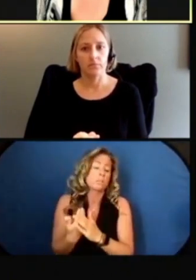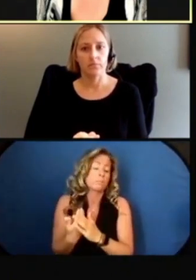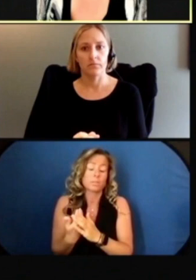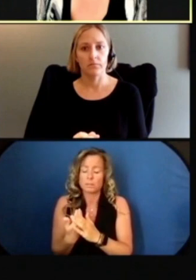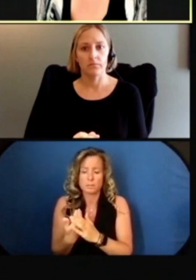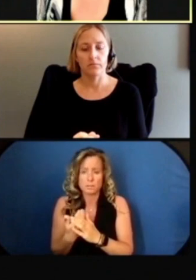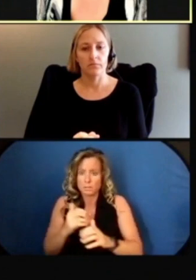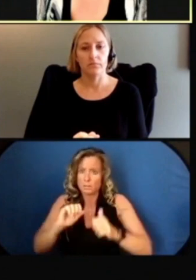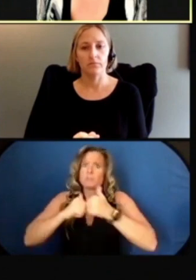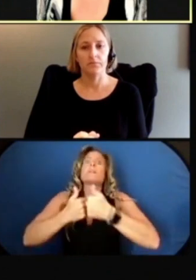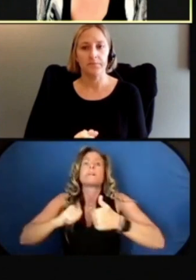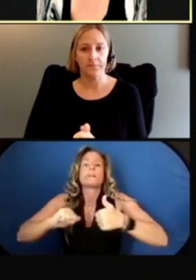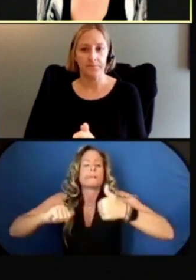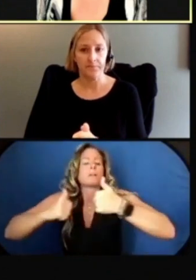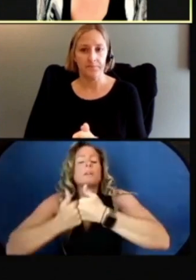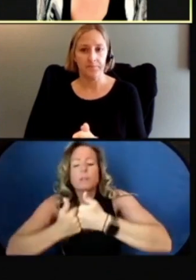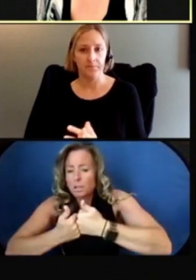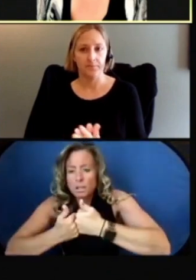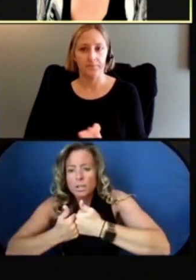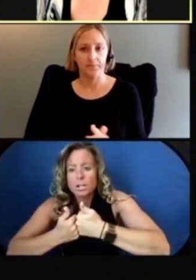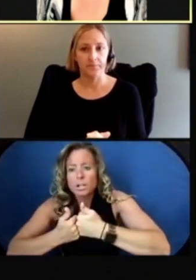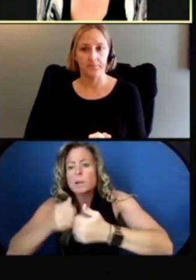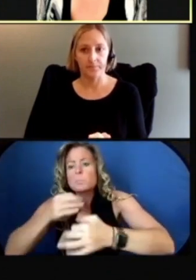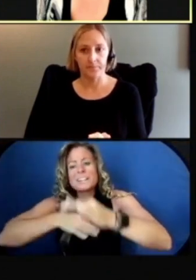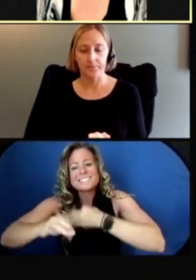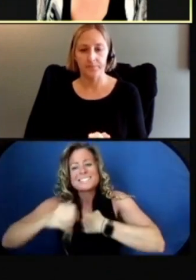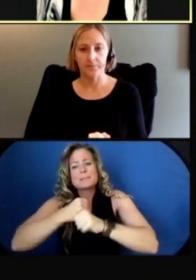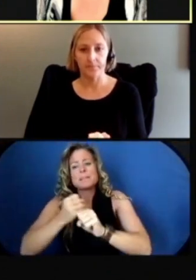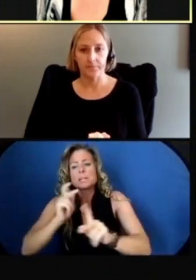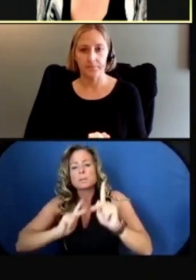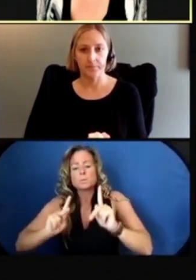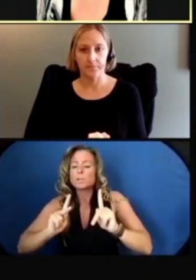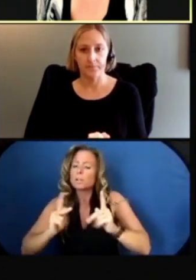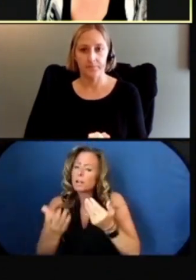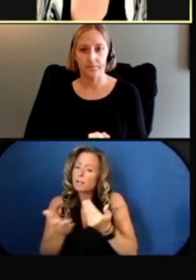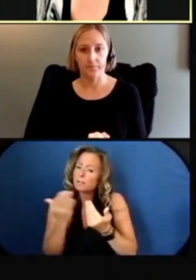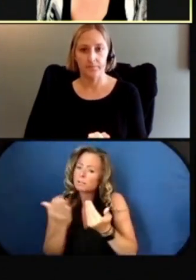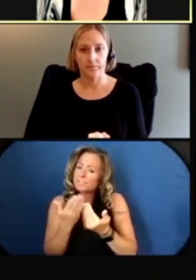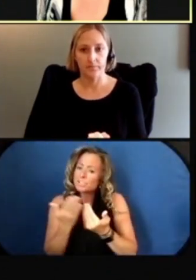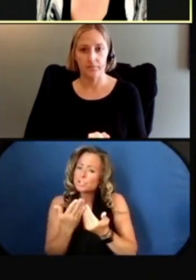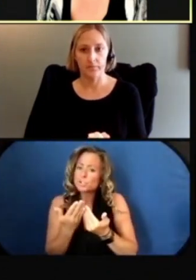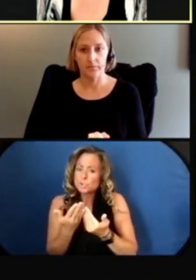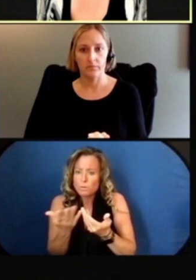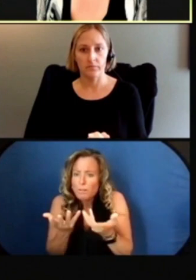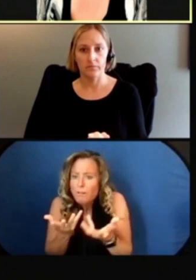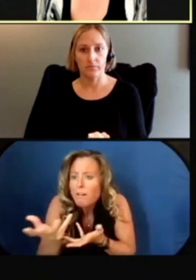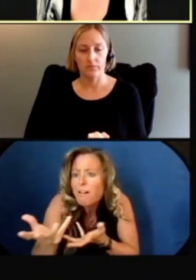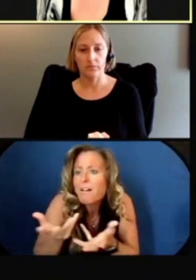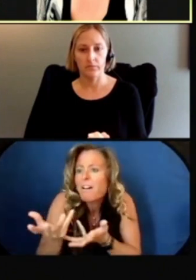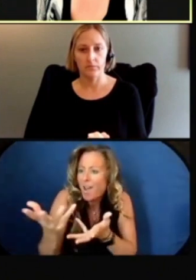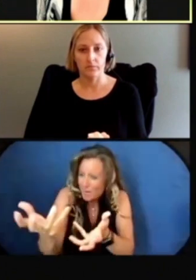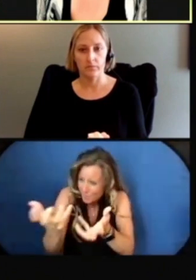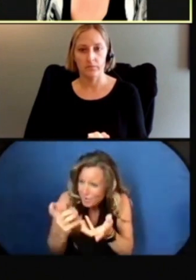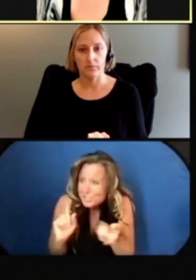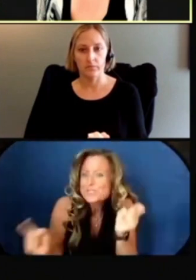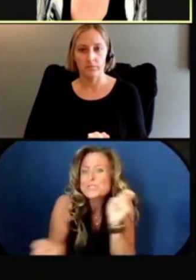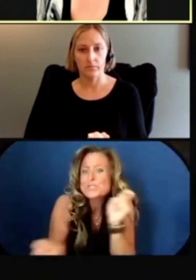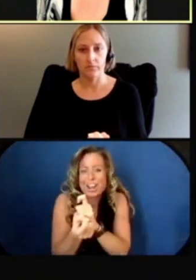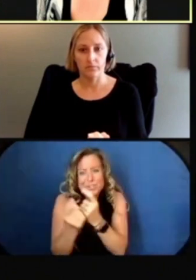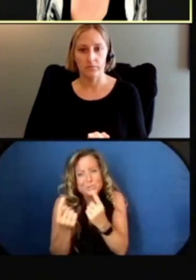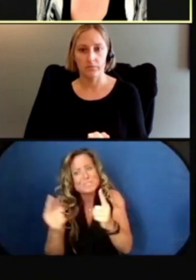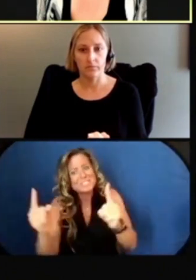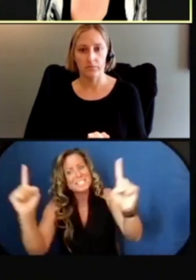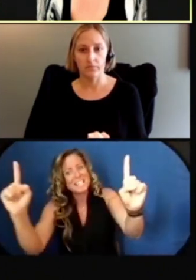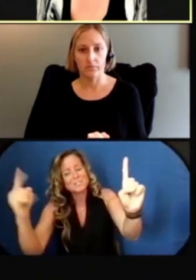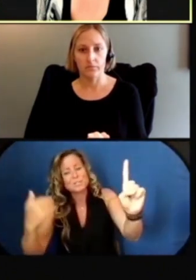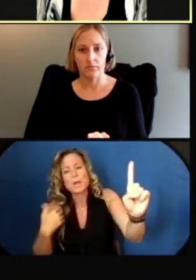makes people want to start and keep using your material and makes them want to make the changes that they need to make to